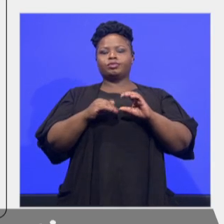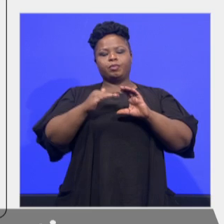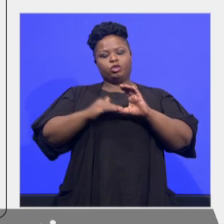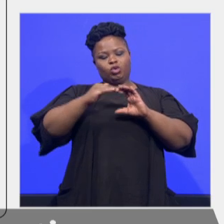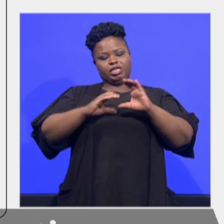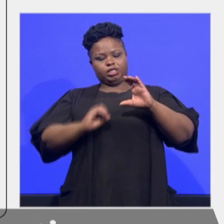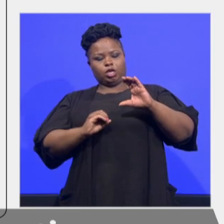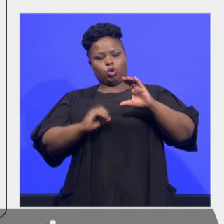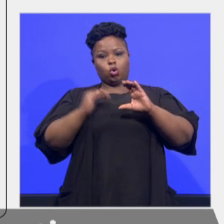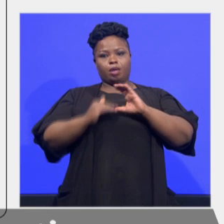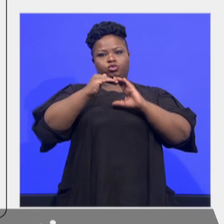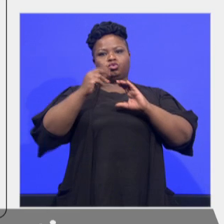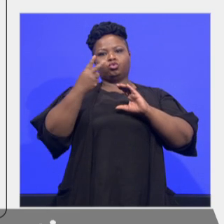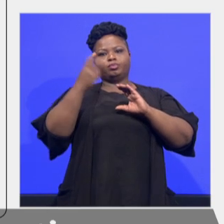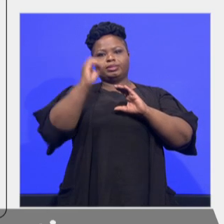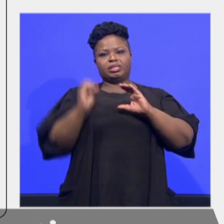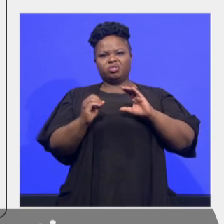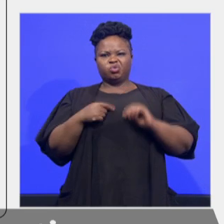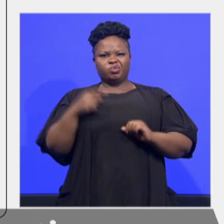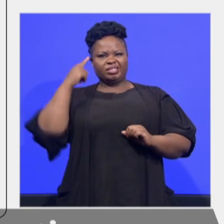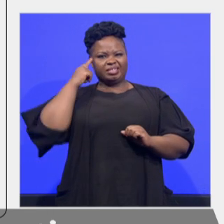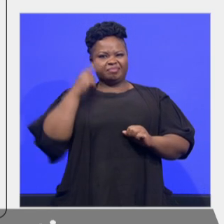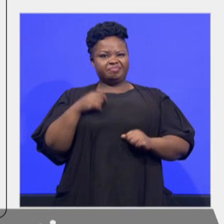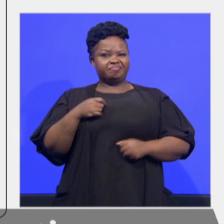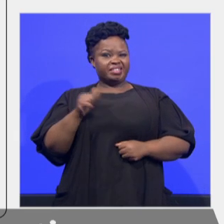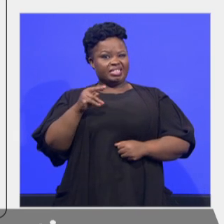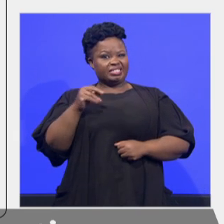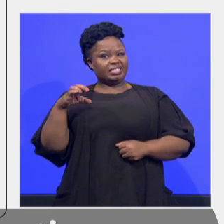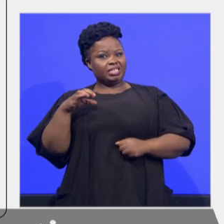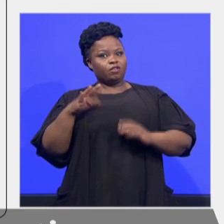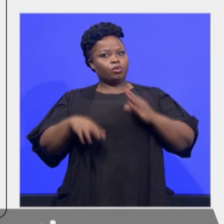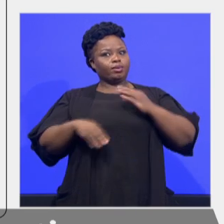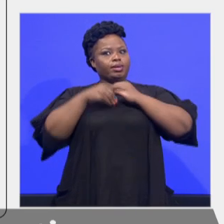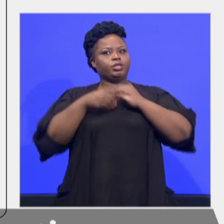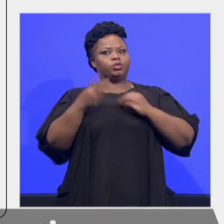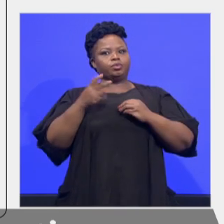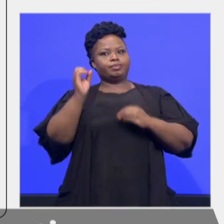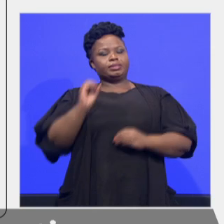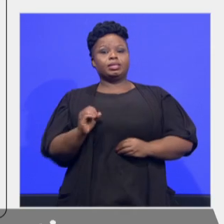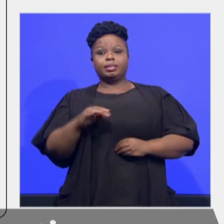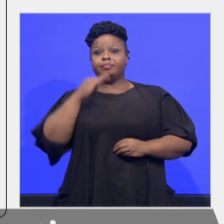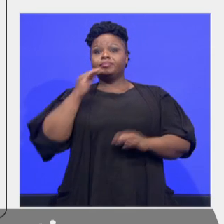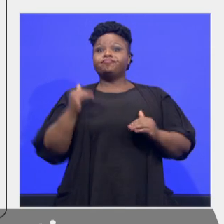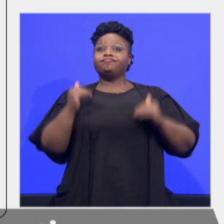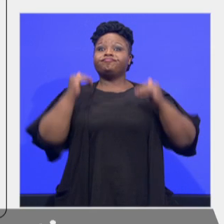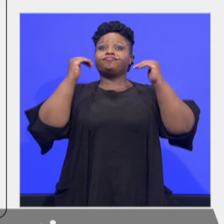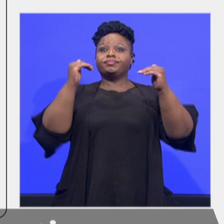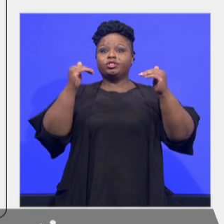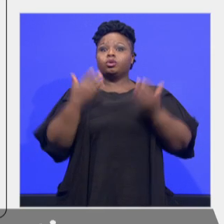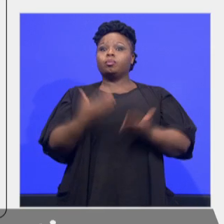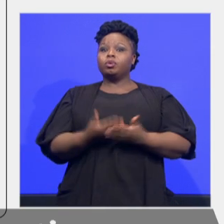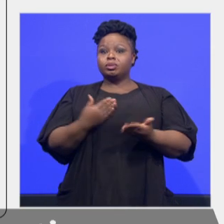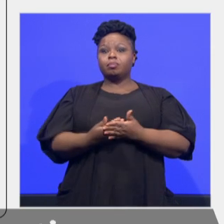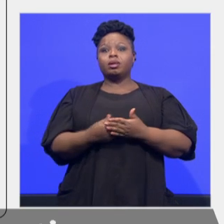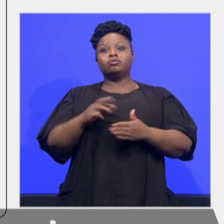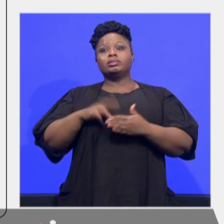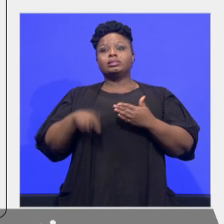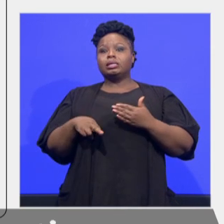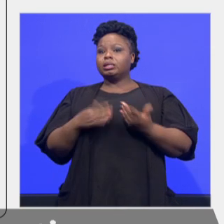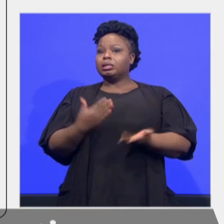what extent do you see the ANC swaying away from that? If we add 2% to that, it means the highest possible outcome according to your model for the ANC